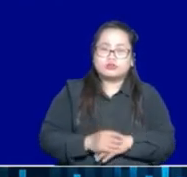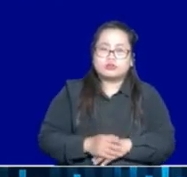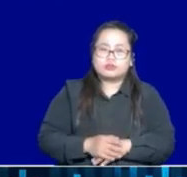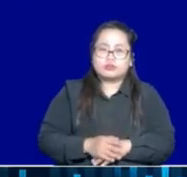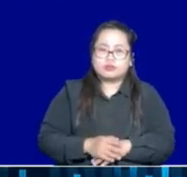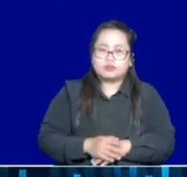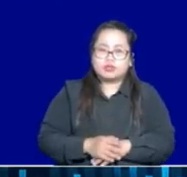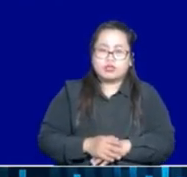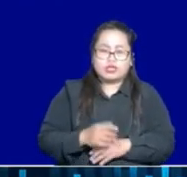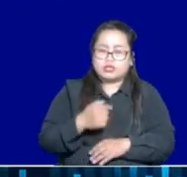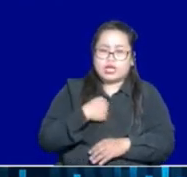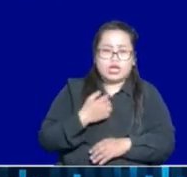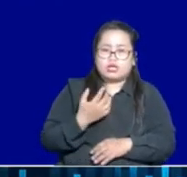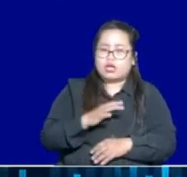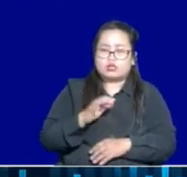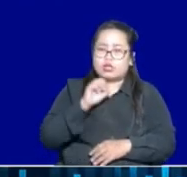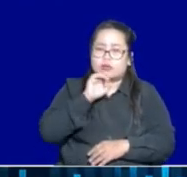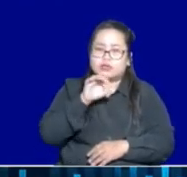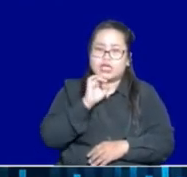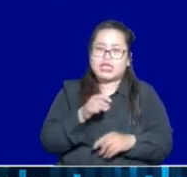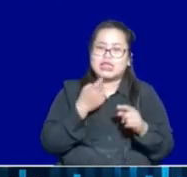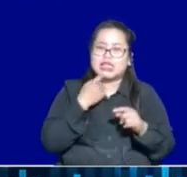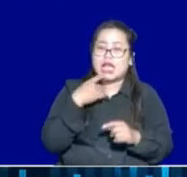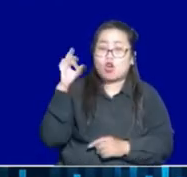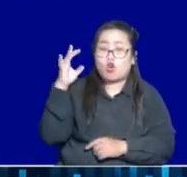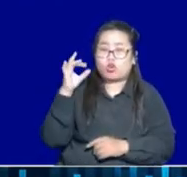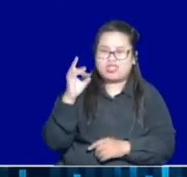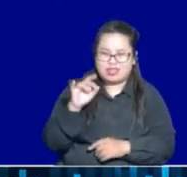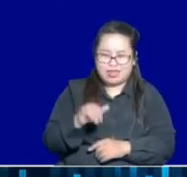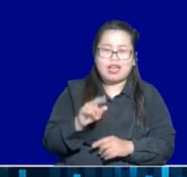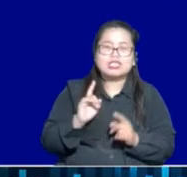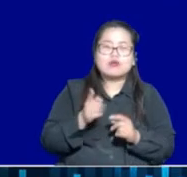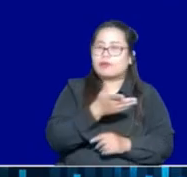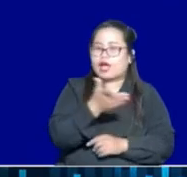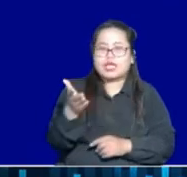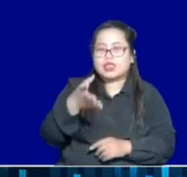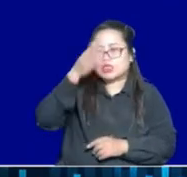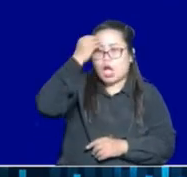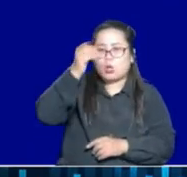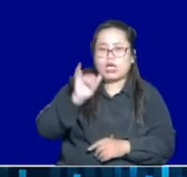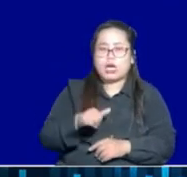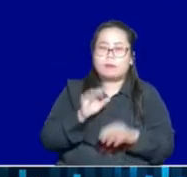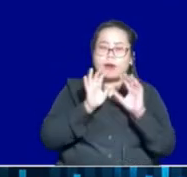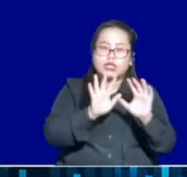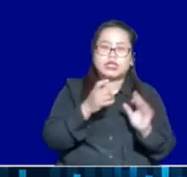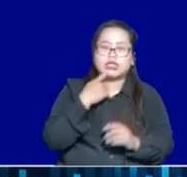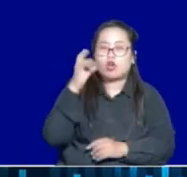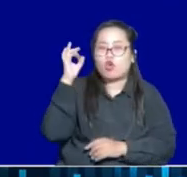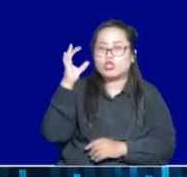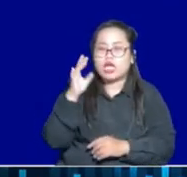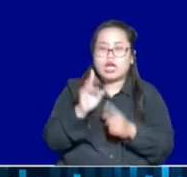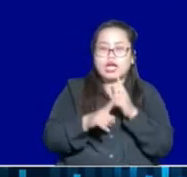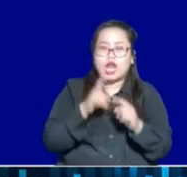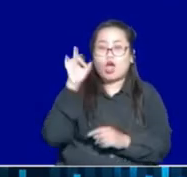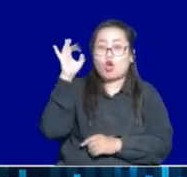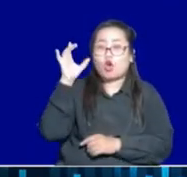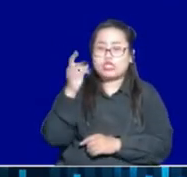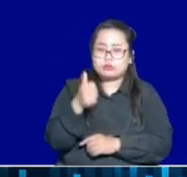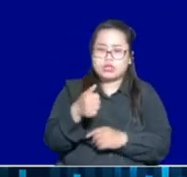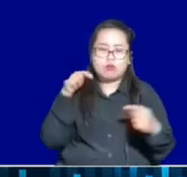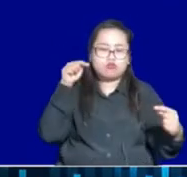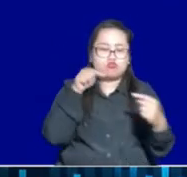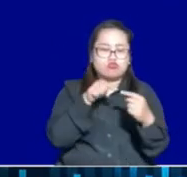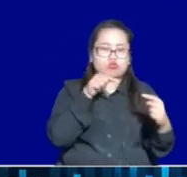it helps connect firms to customers that they would not otherwise be able to connect. And it helps connect workers, people willing to work,